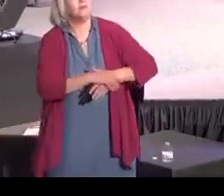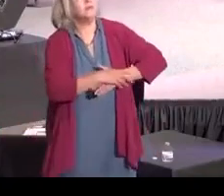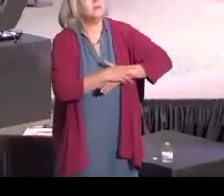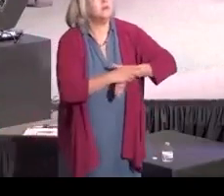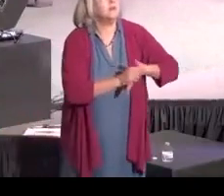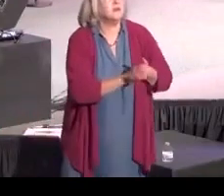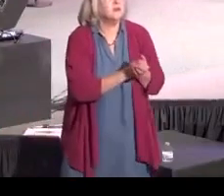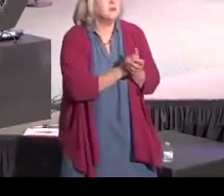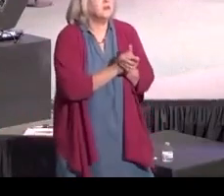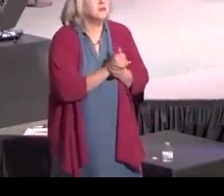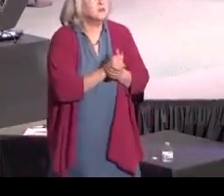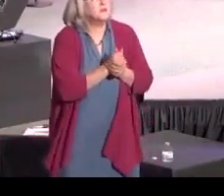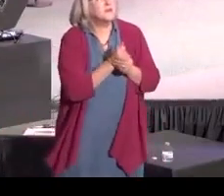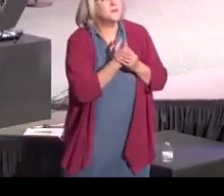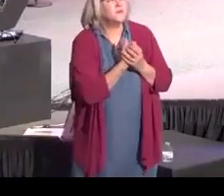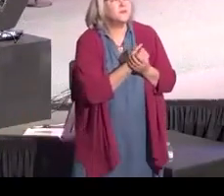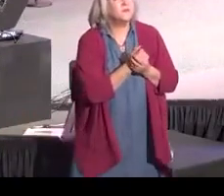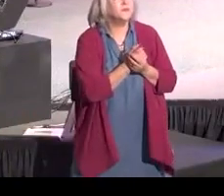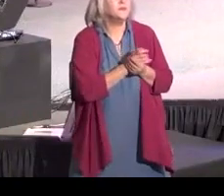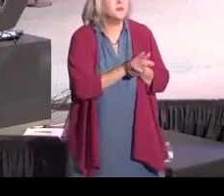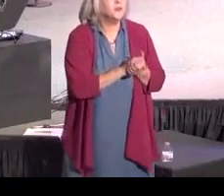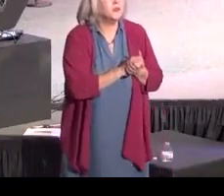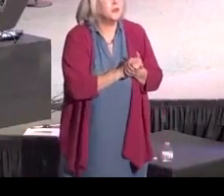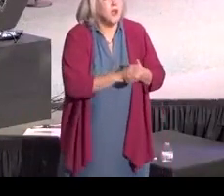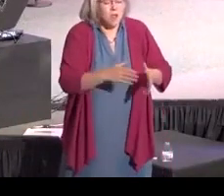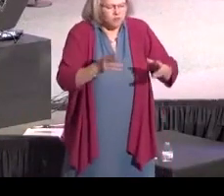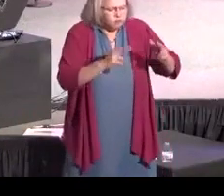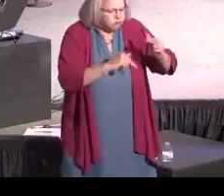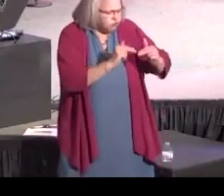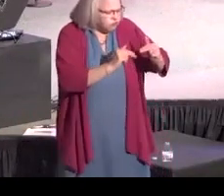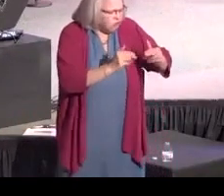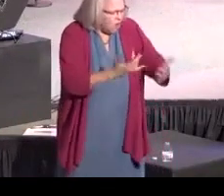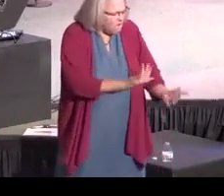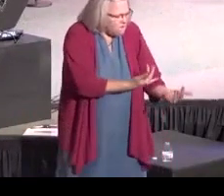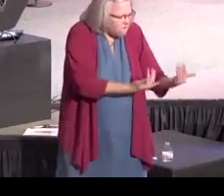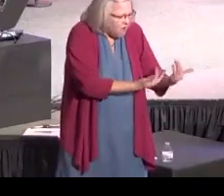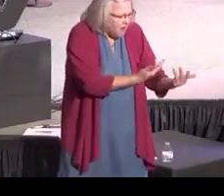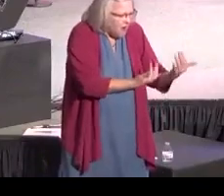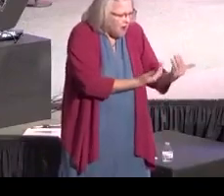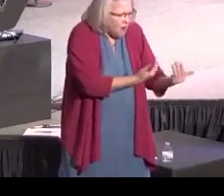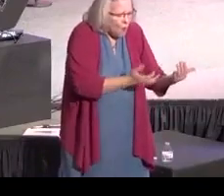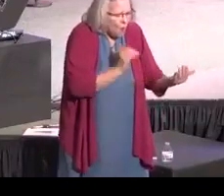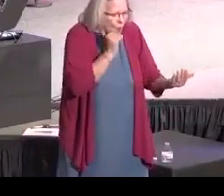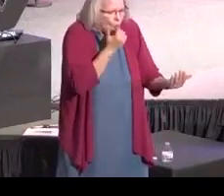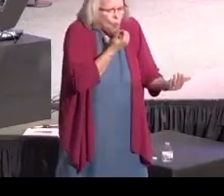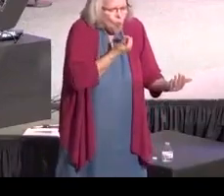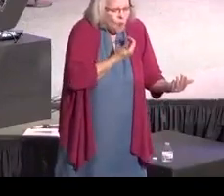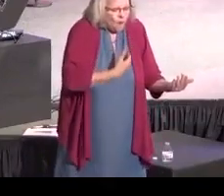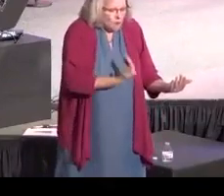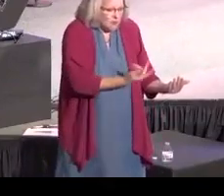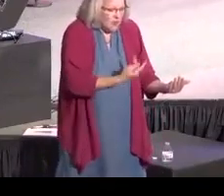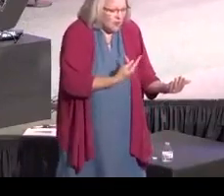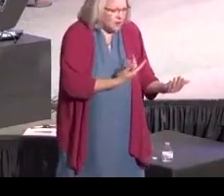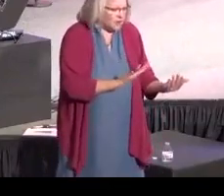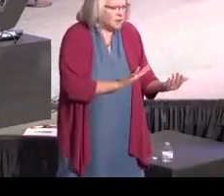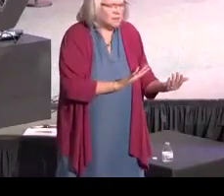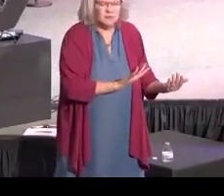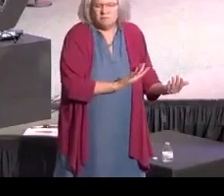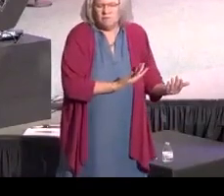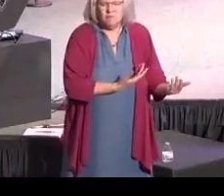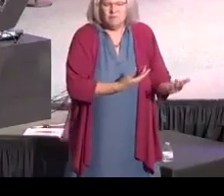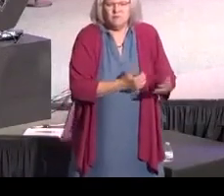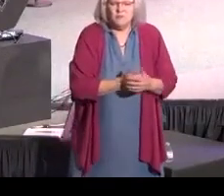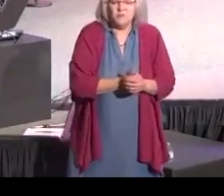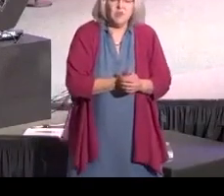They had unusual kindness. They built a fire and welcomed us all because it was raining and cold. Just picture this huge fire. You